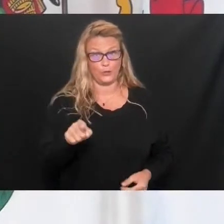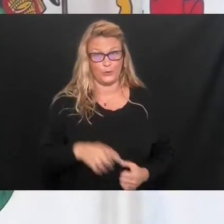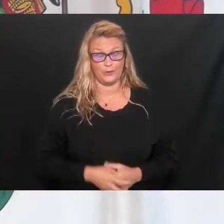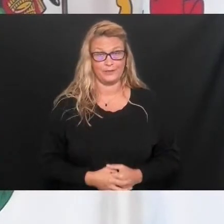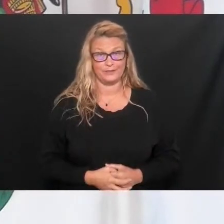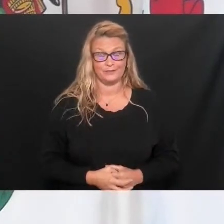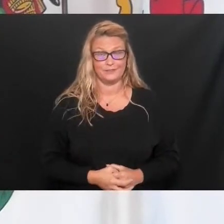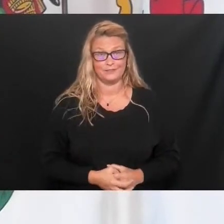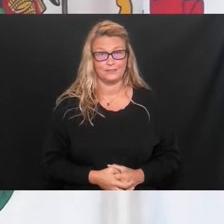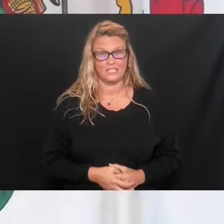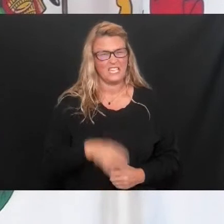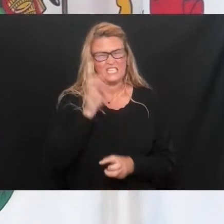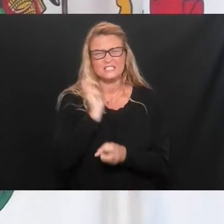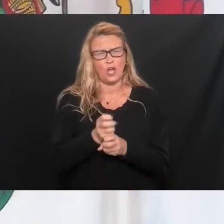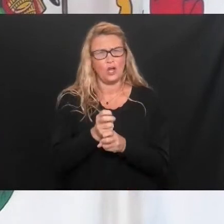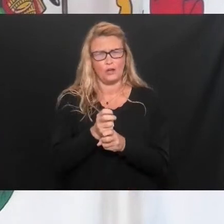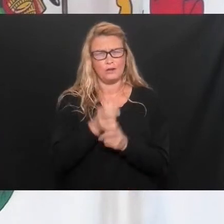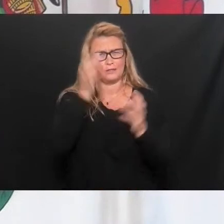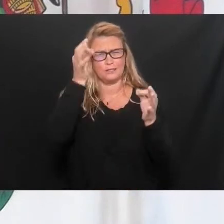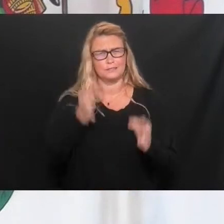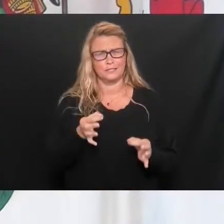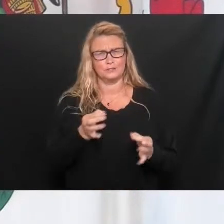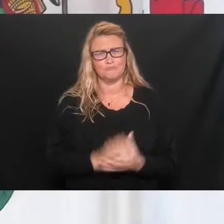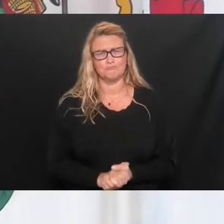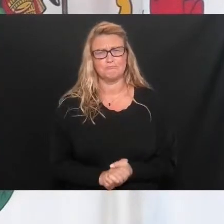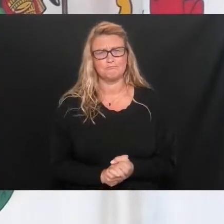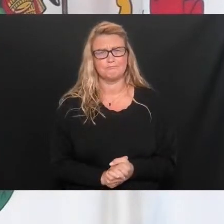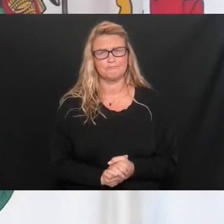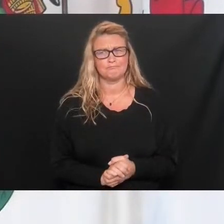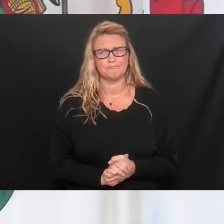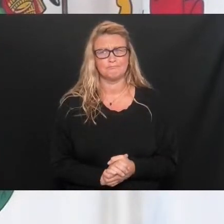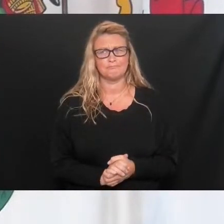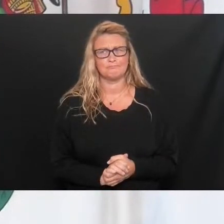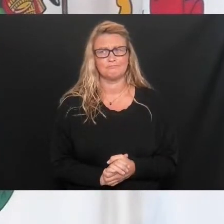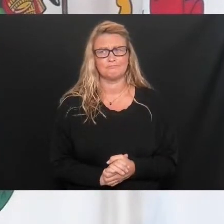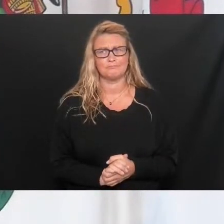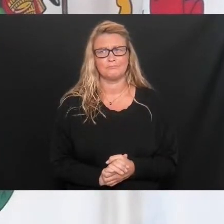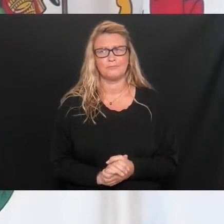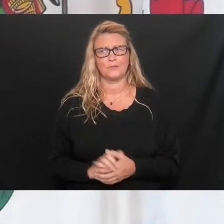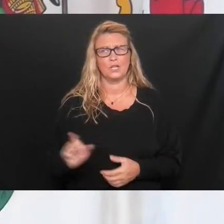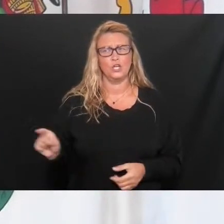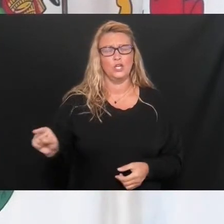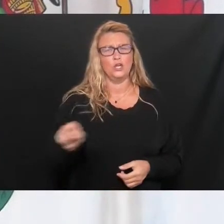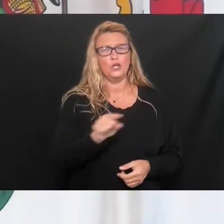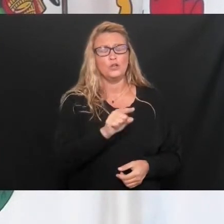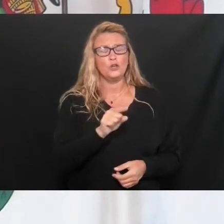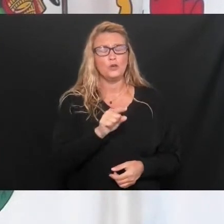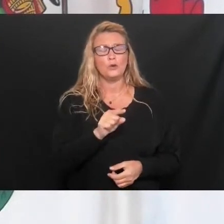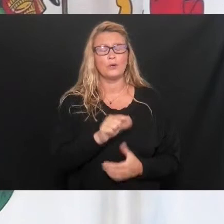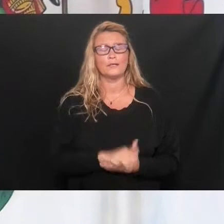is tough decisions, really tough. You've got